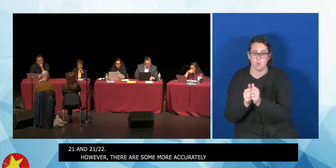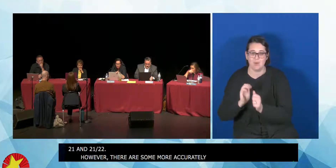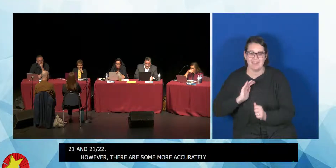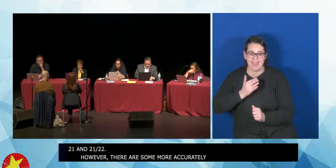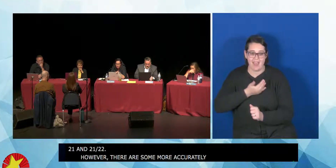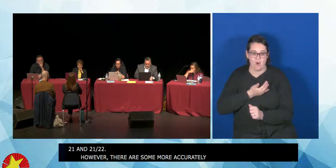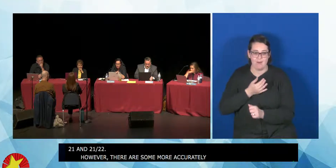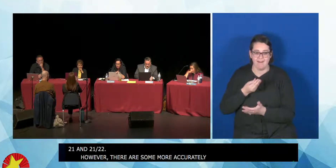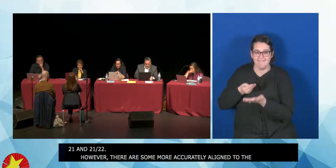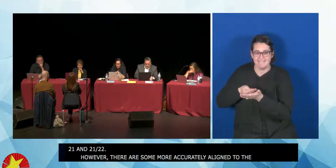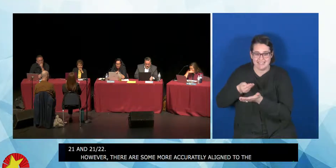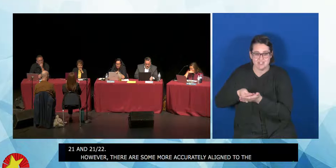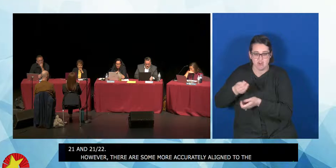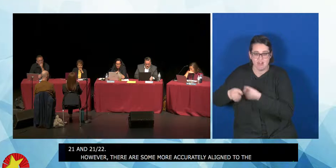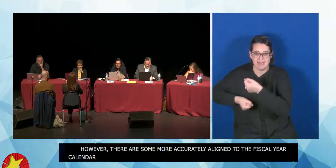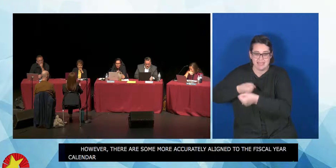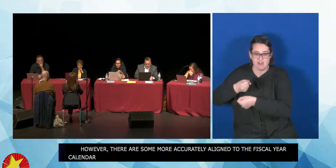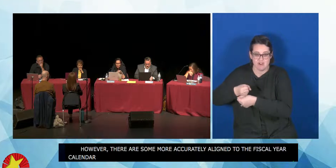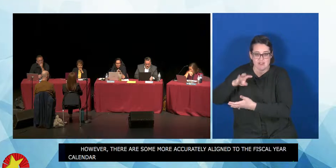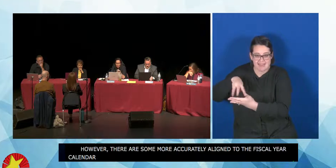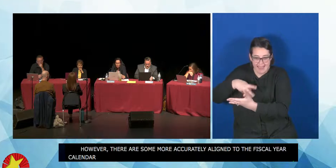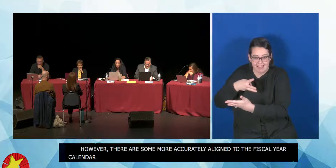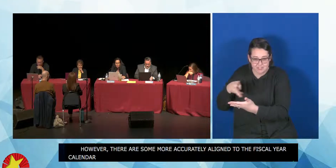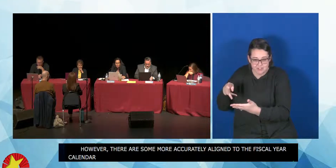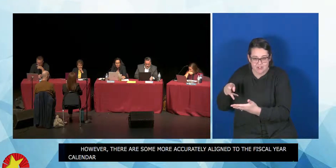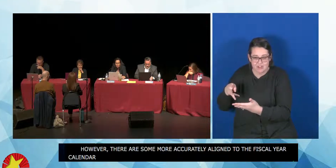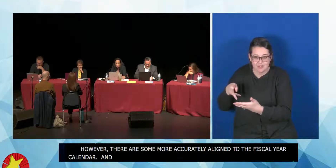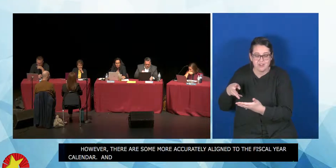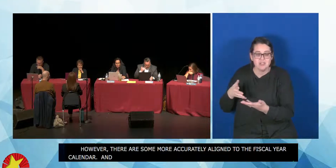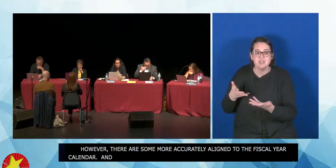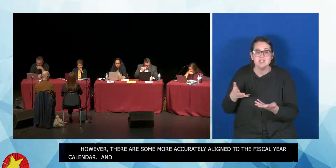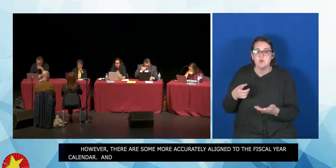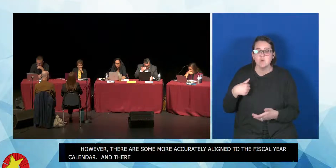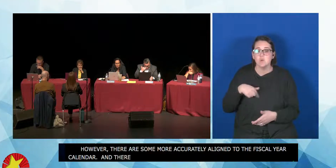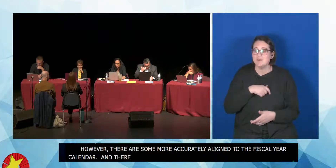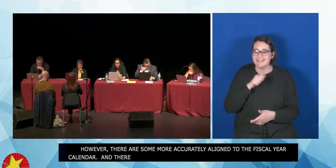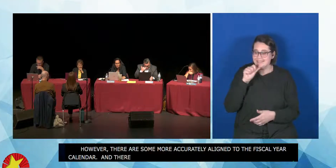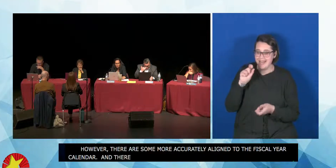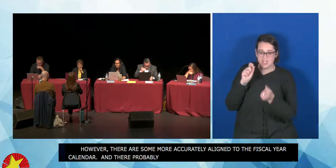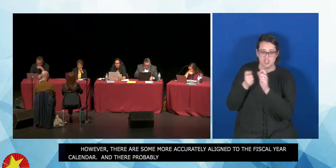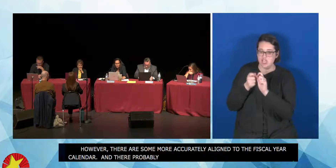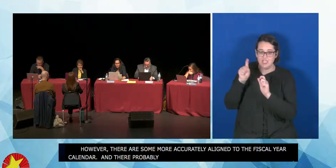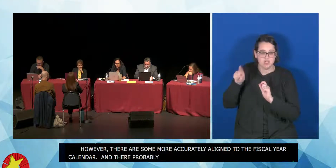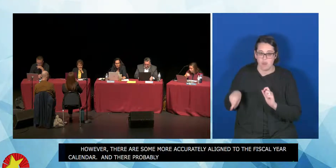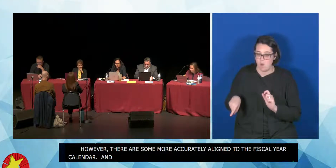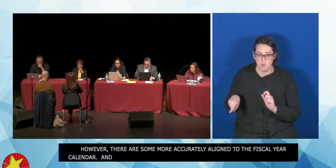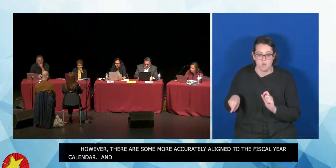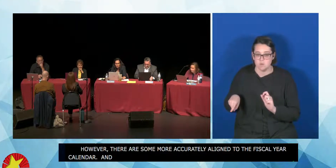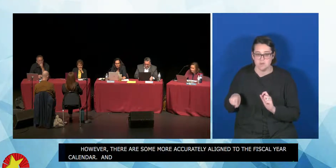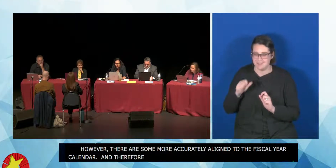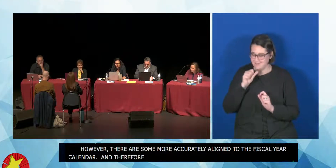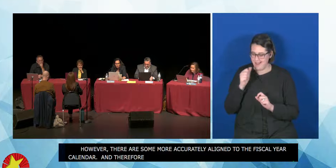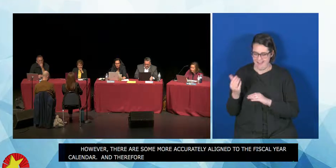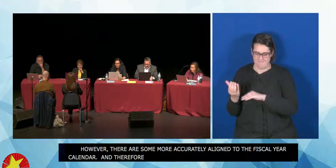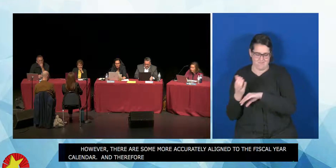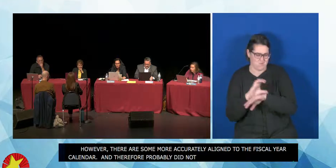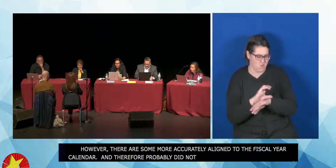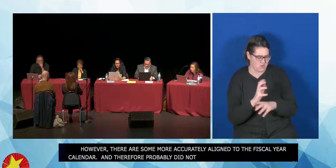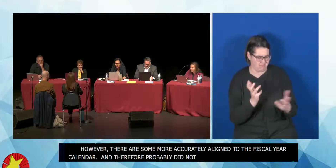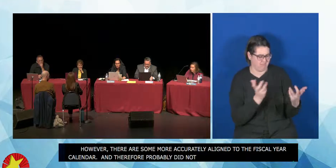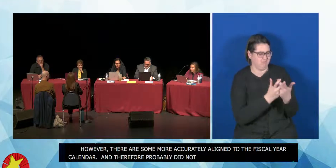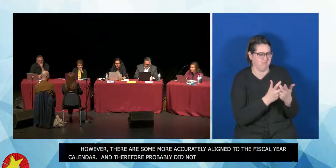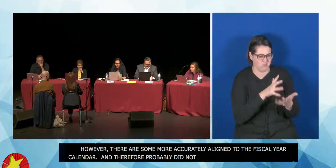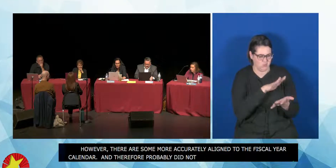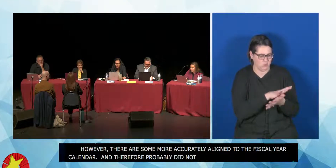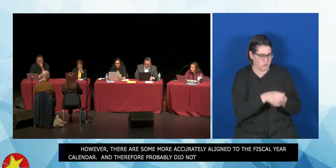calendar. And therefore, we did not change those and force them to fit in the school